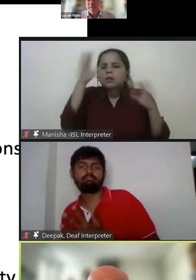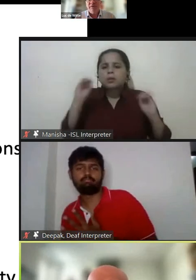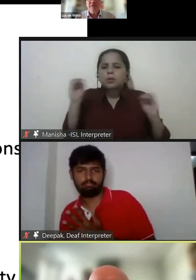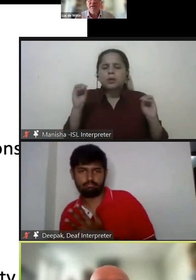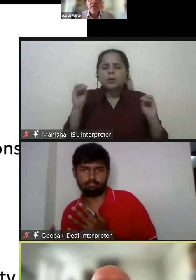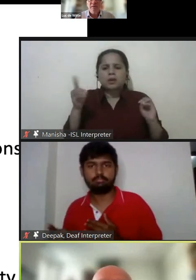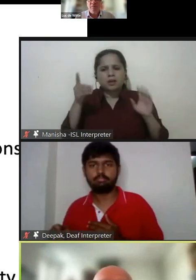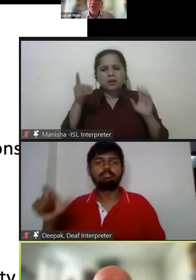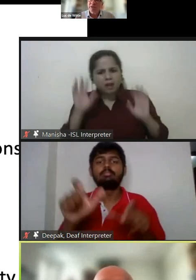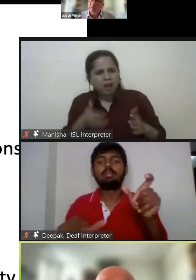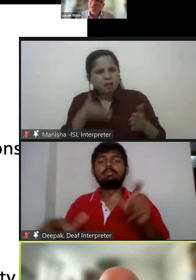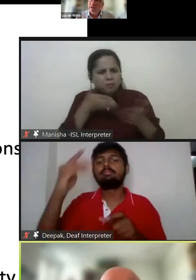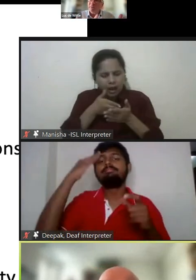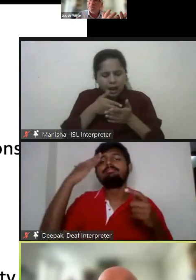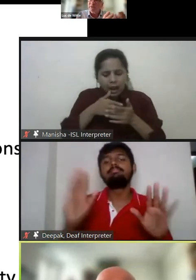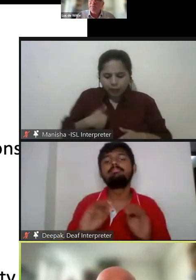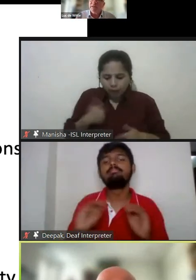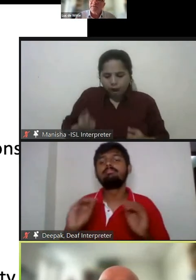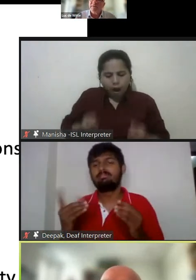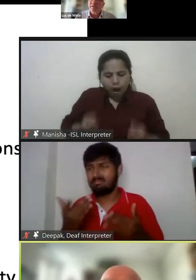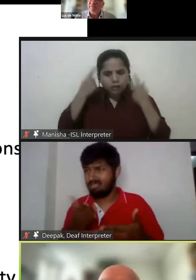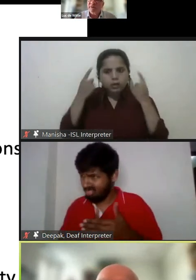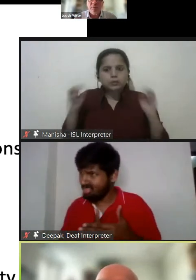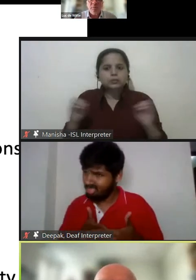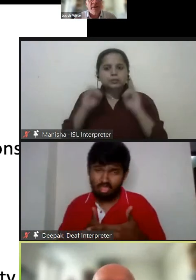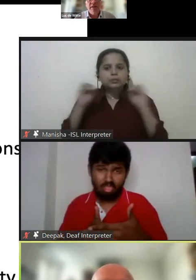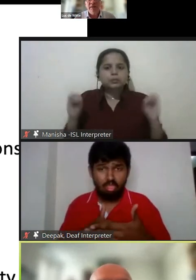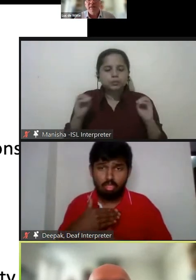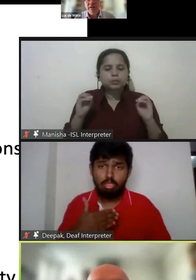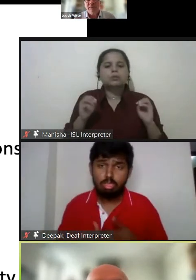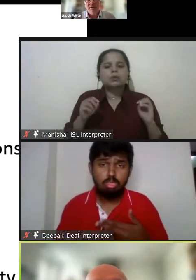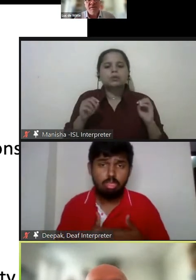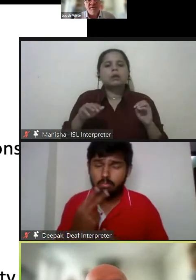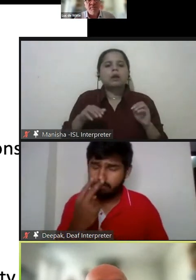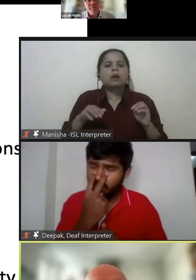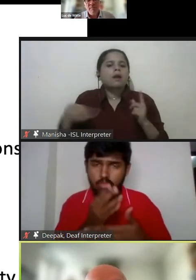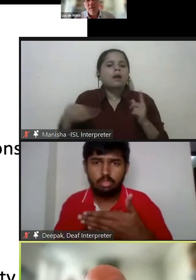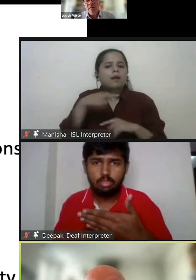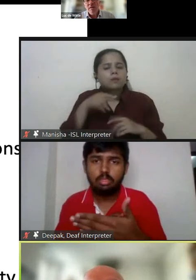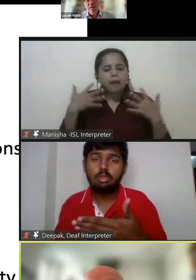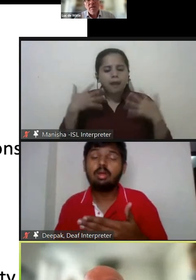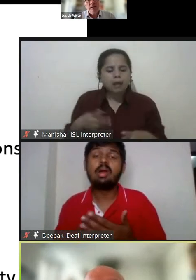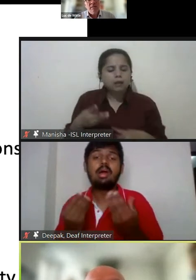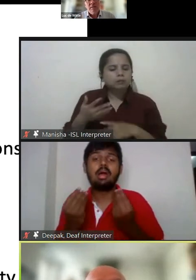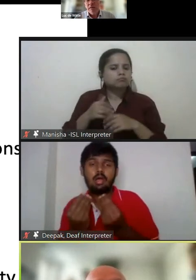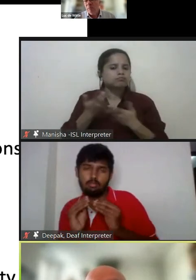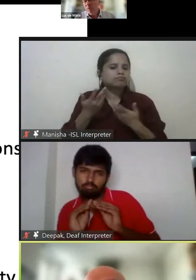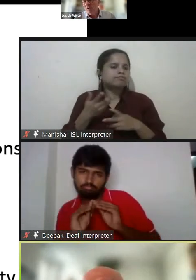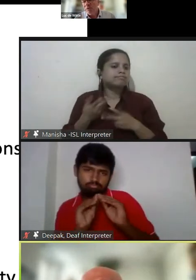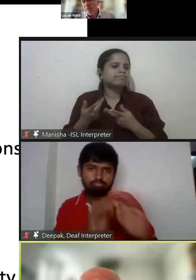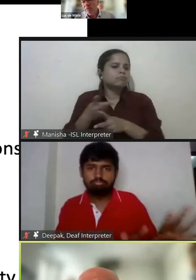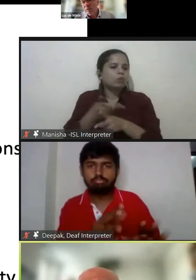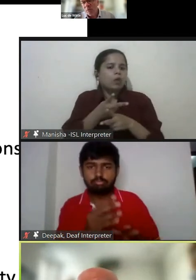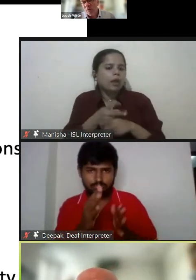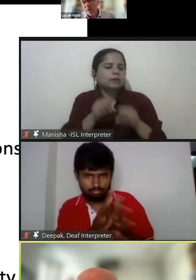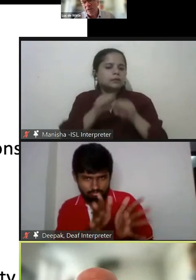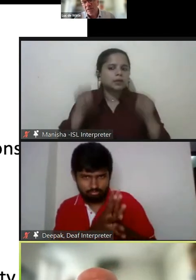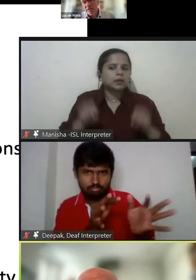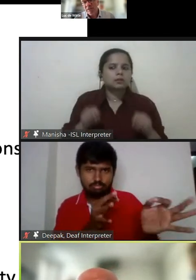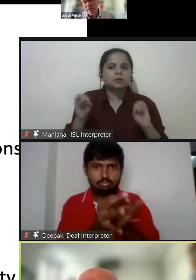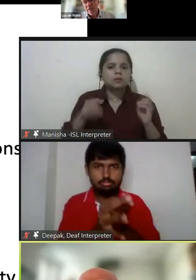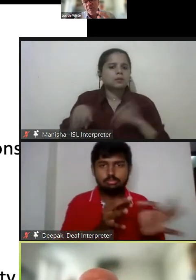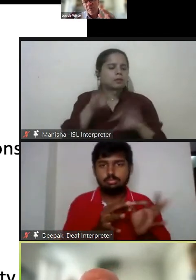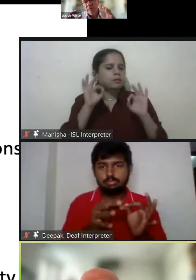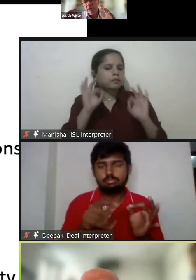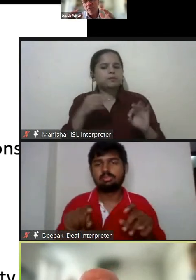kinds of areas. With a little bit of help, they might find a way in the healthcare system. What we also